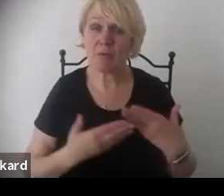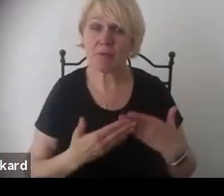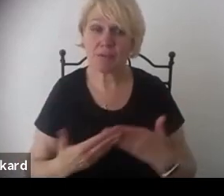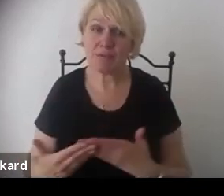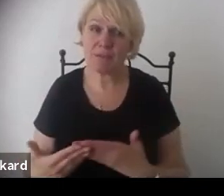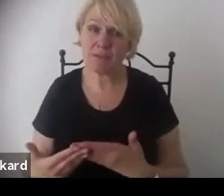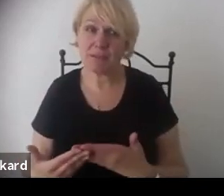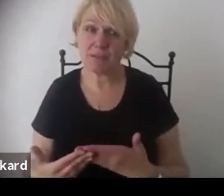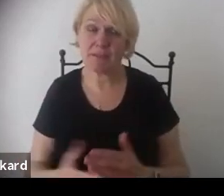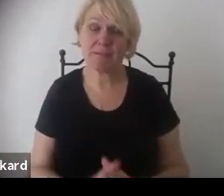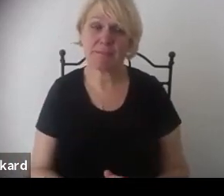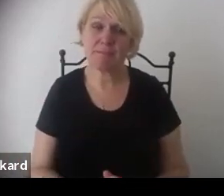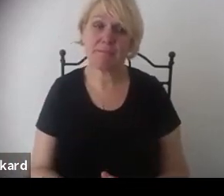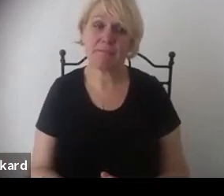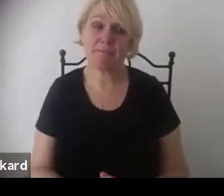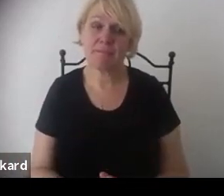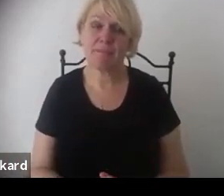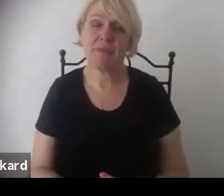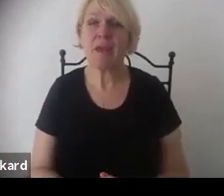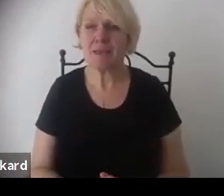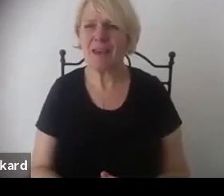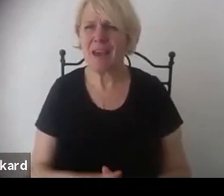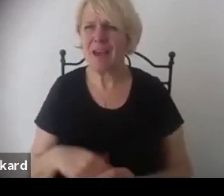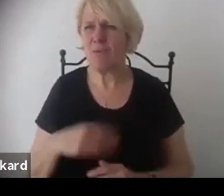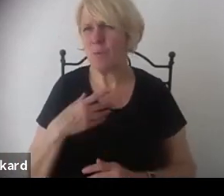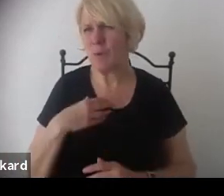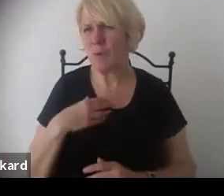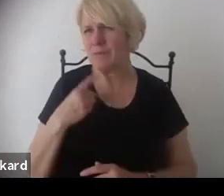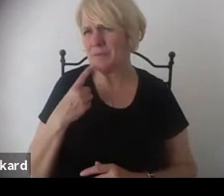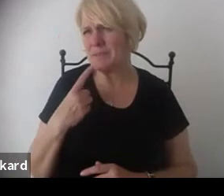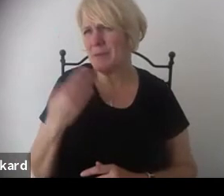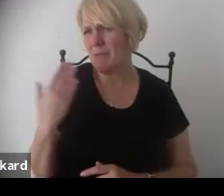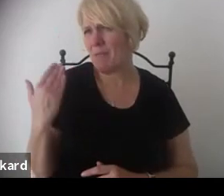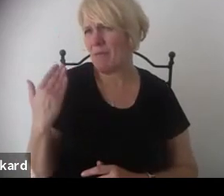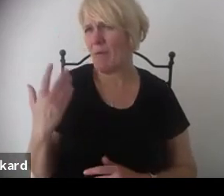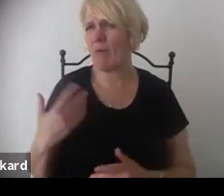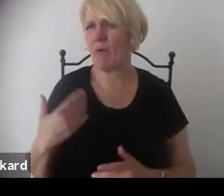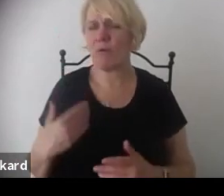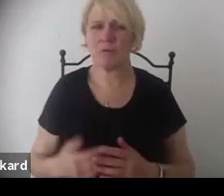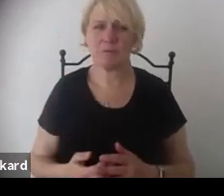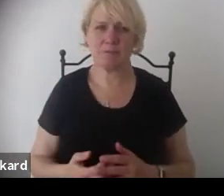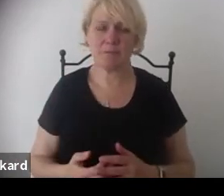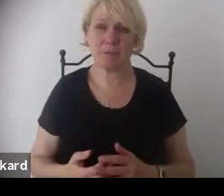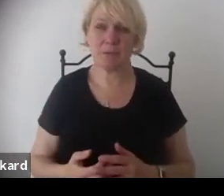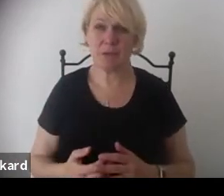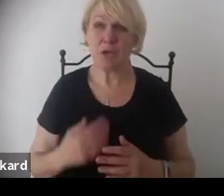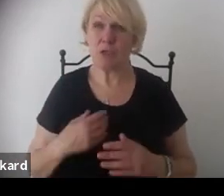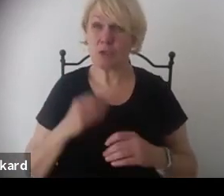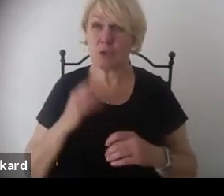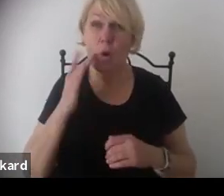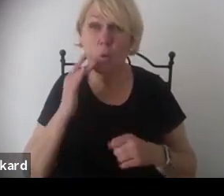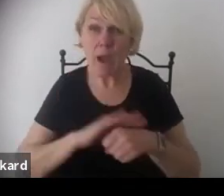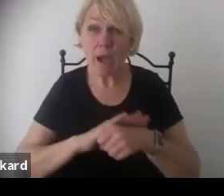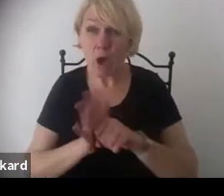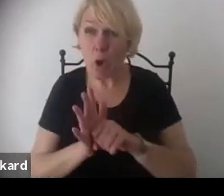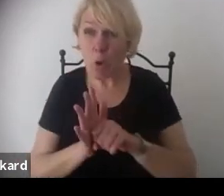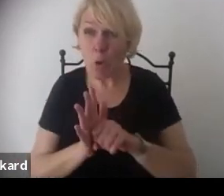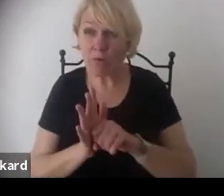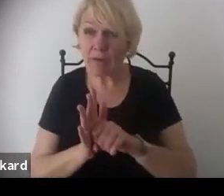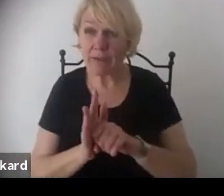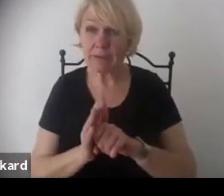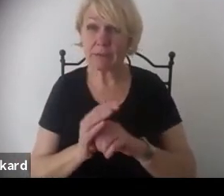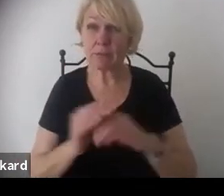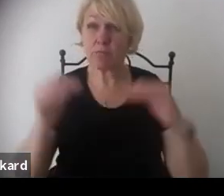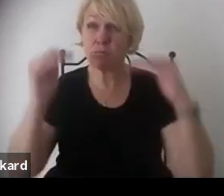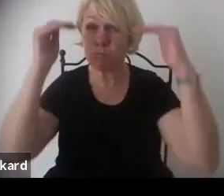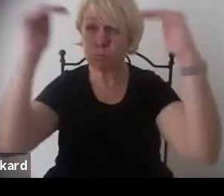I think we touched on this a bit earlier. Yeah. So during the height of the pandemic,